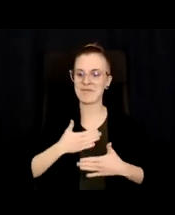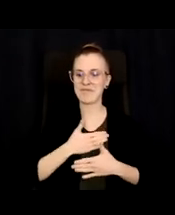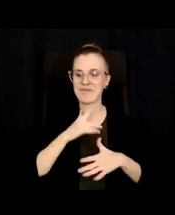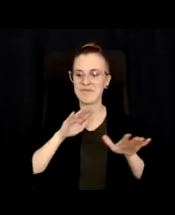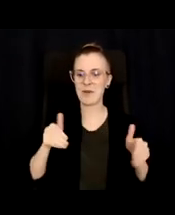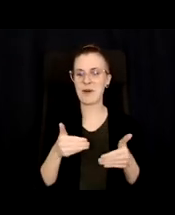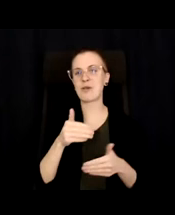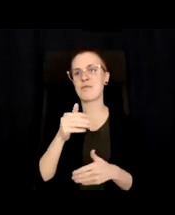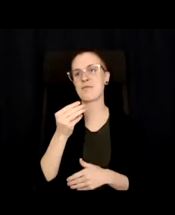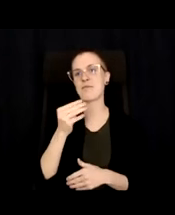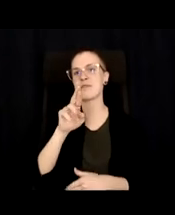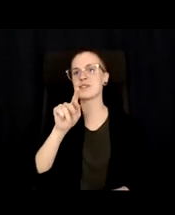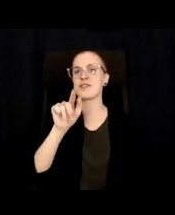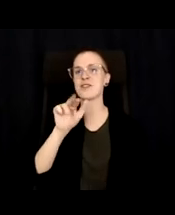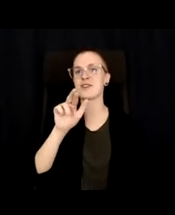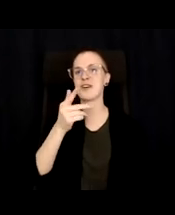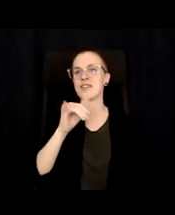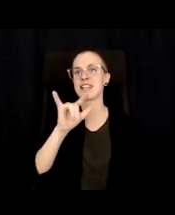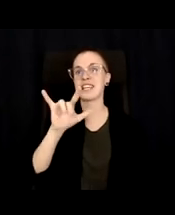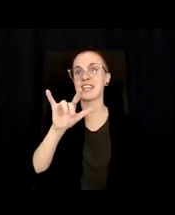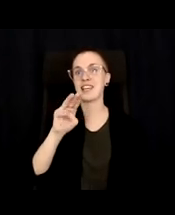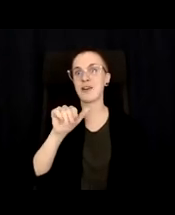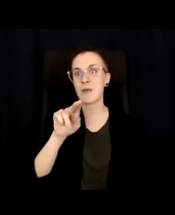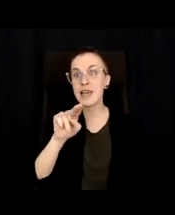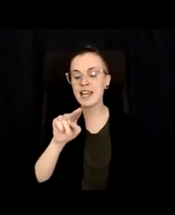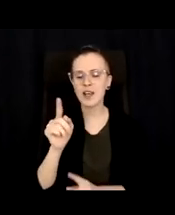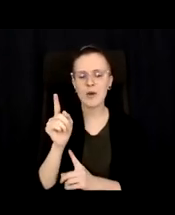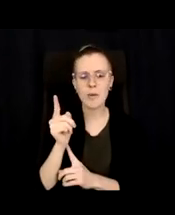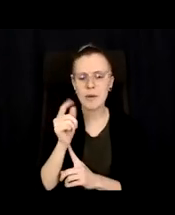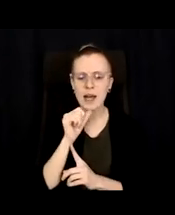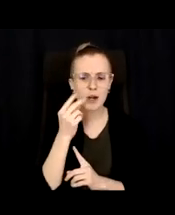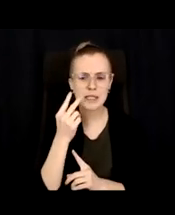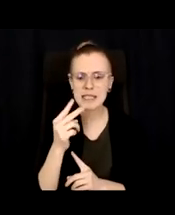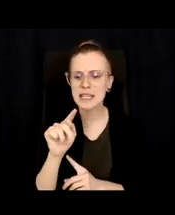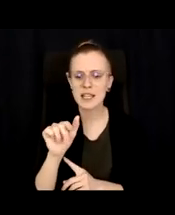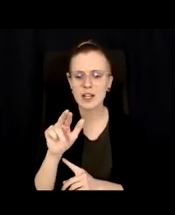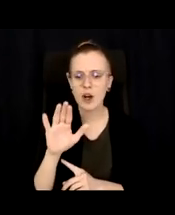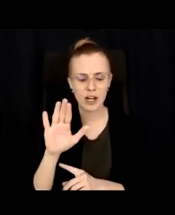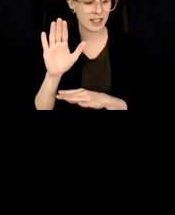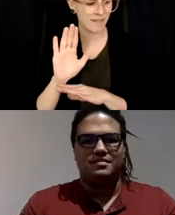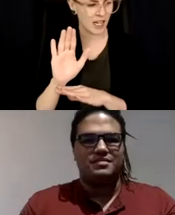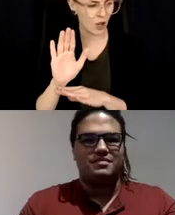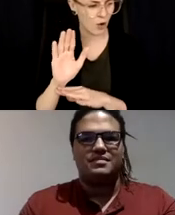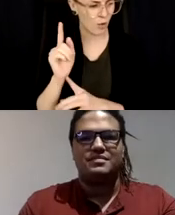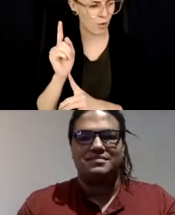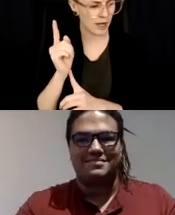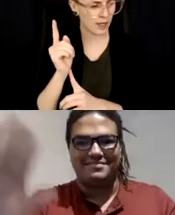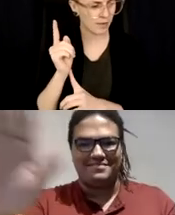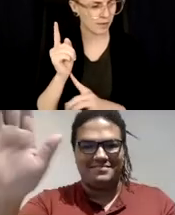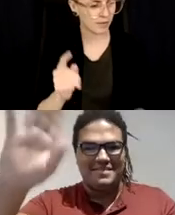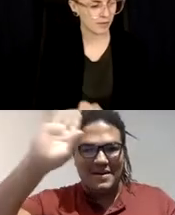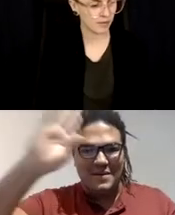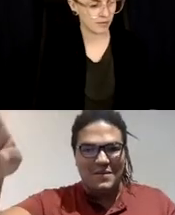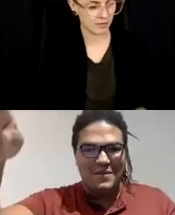long dreadlocks. He is the head of leadership role with the Rainbow, leadership role with